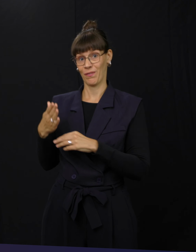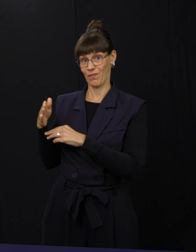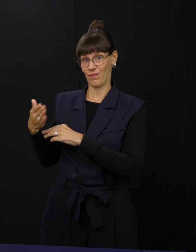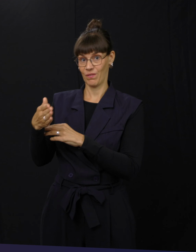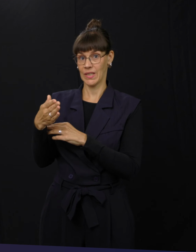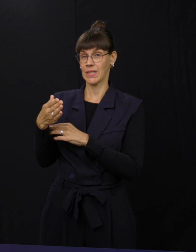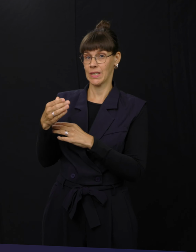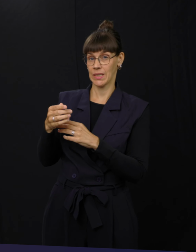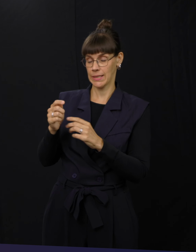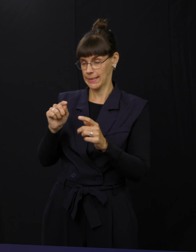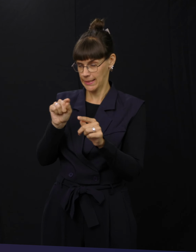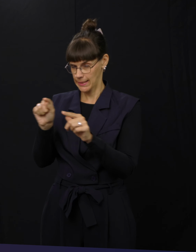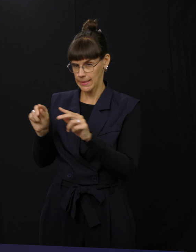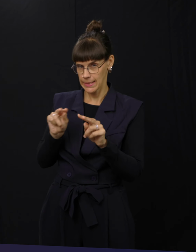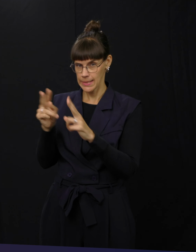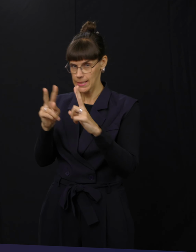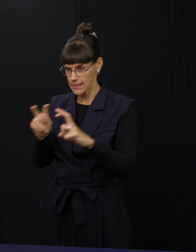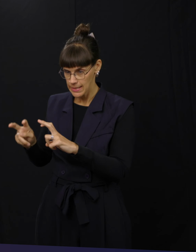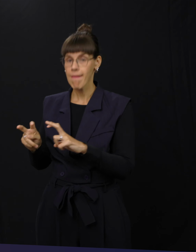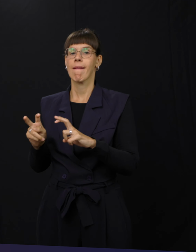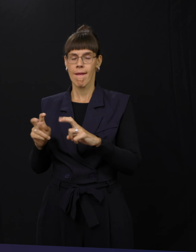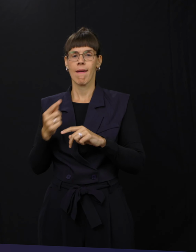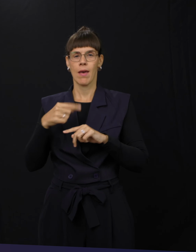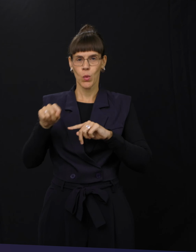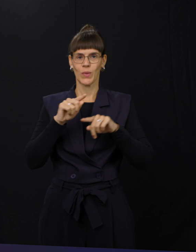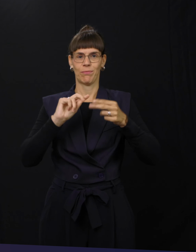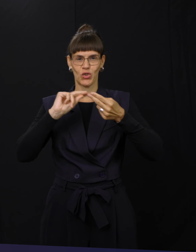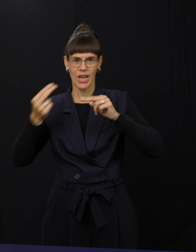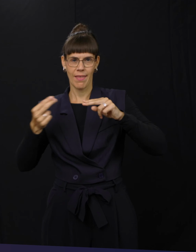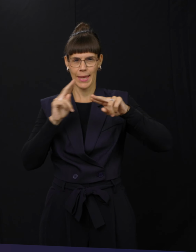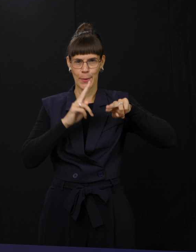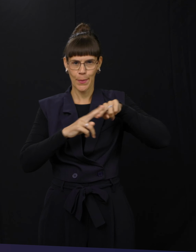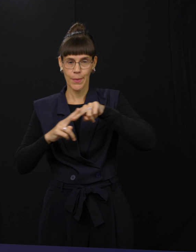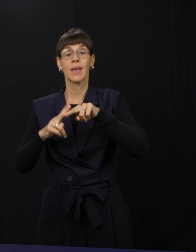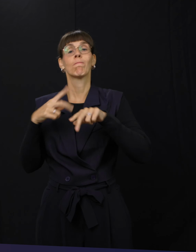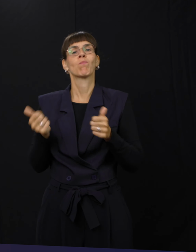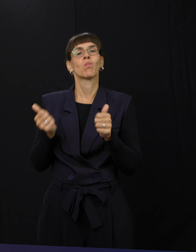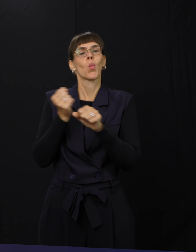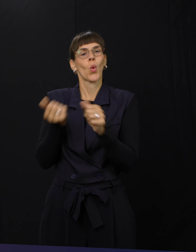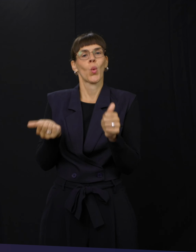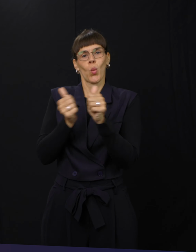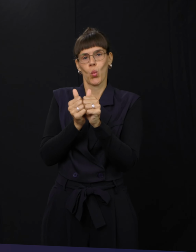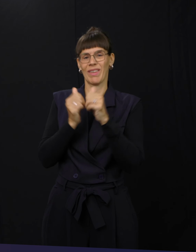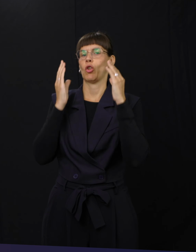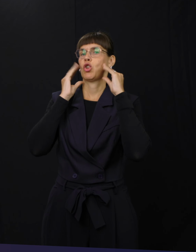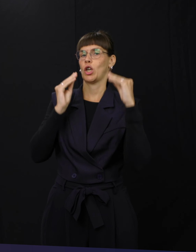fish, we designed these genetic patches. And we teamed up with a Dutch biotech company